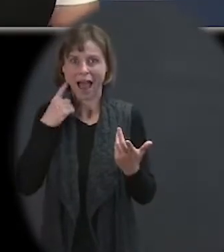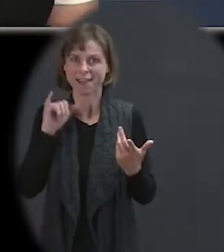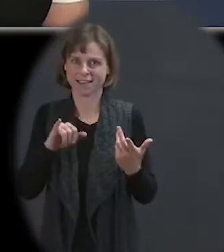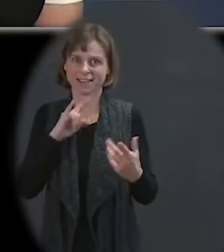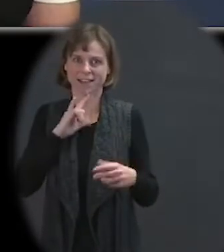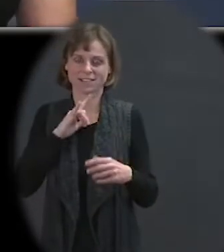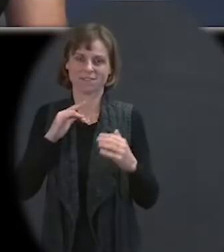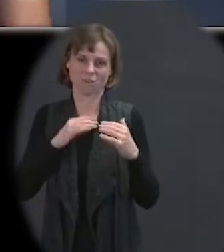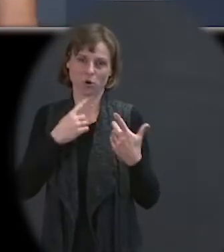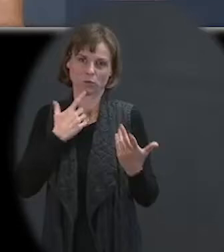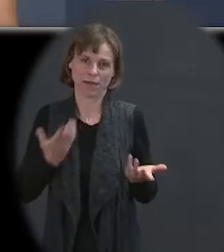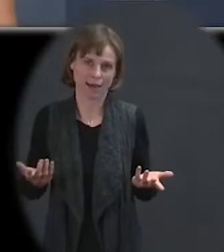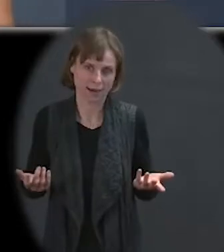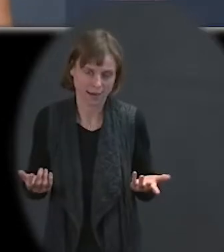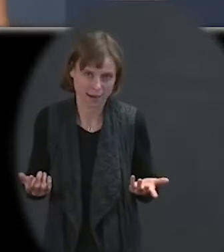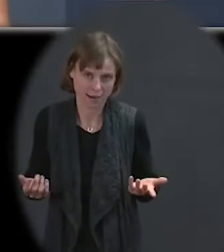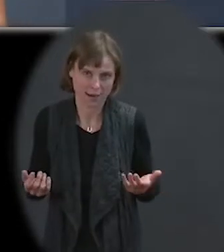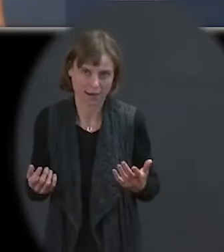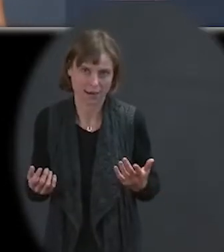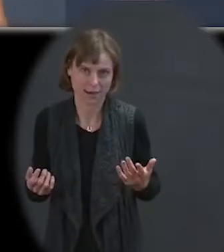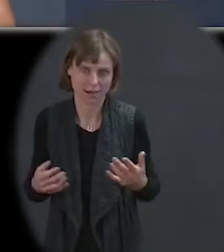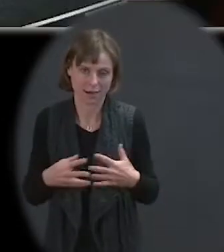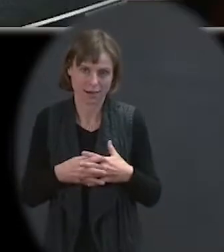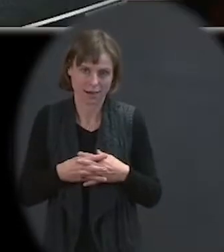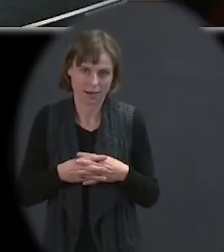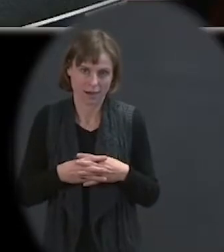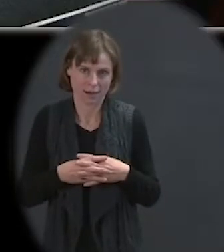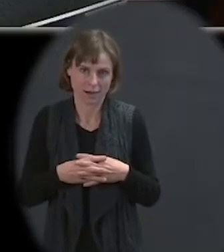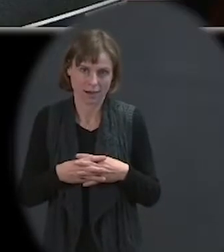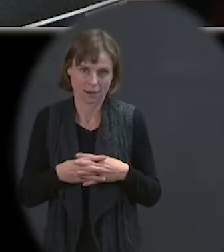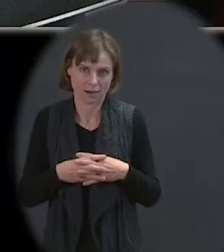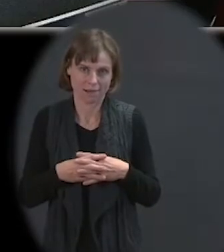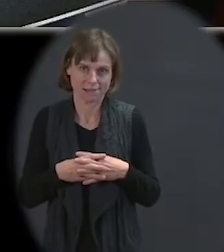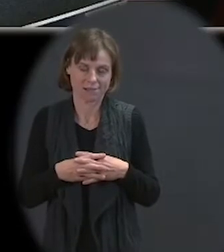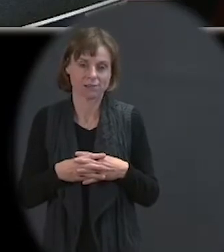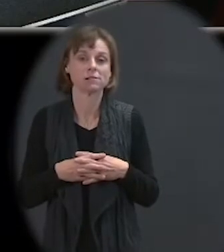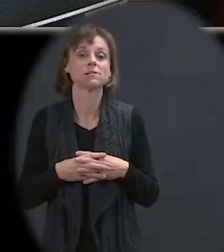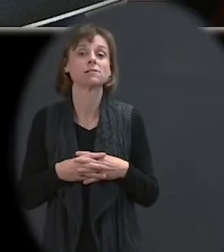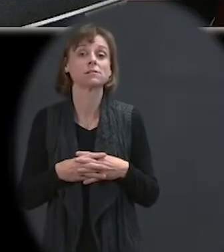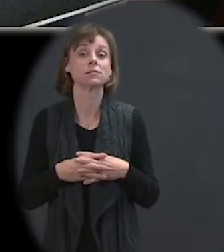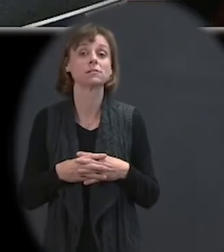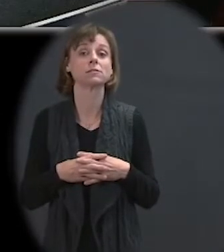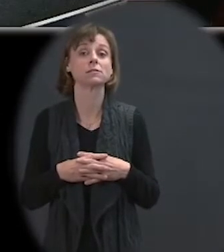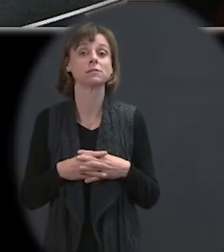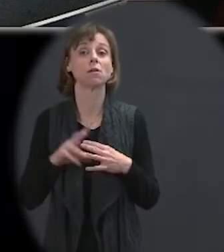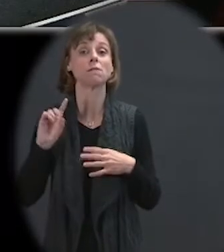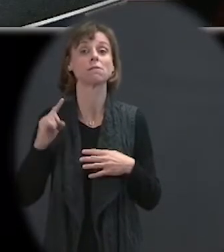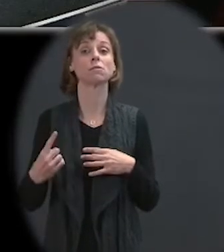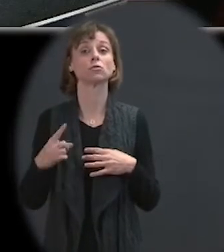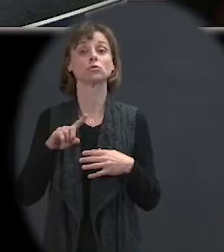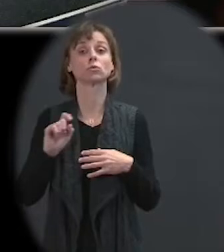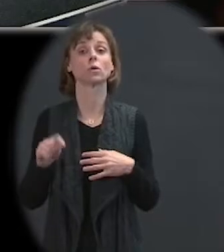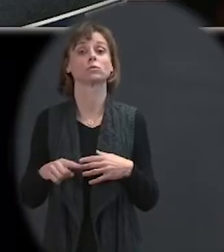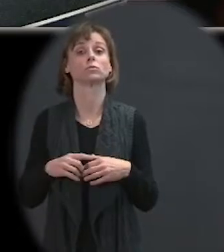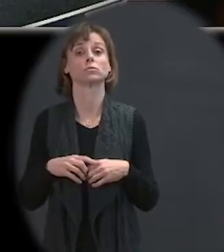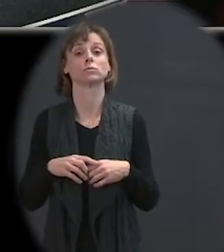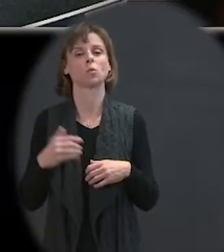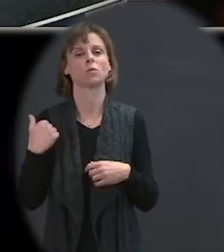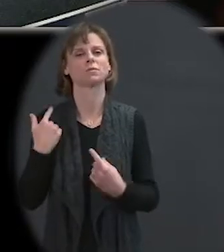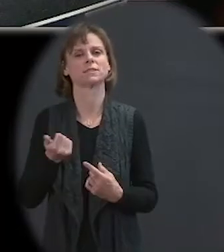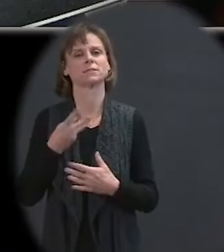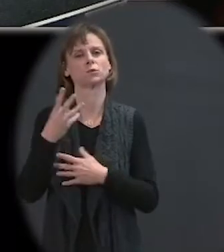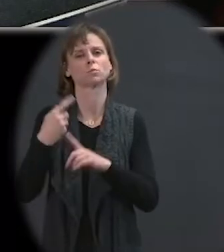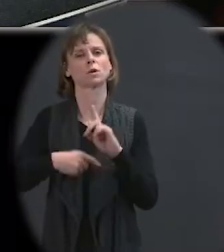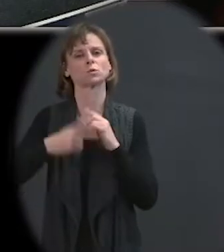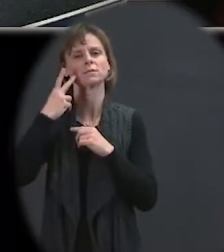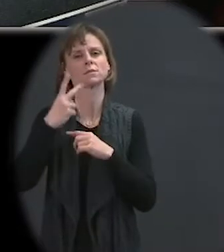ahead in the back. Hi, Jen. Thanks so much. I have a couple questions. The first is, over the last few months, we've seen reports that